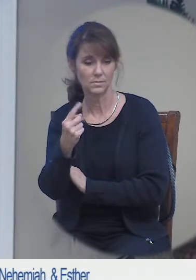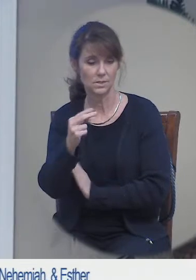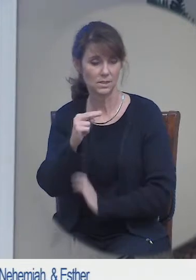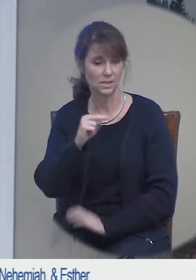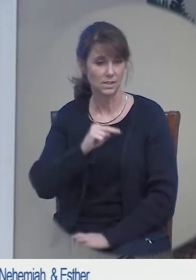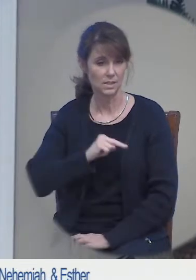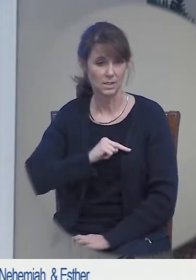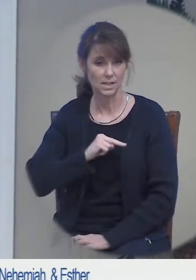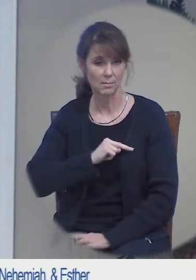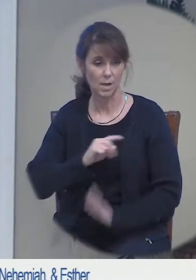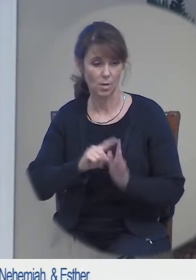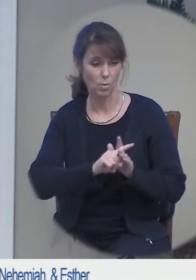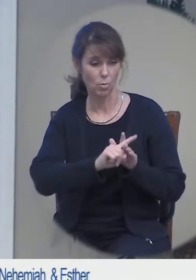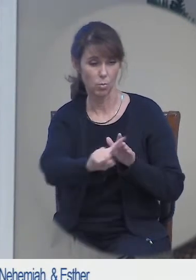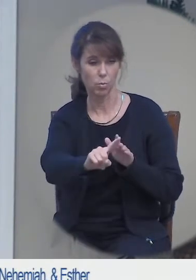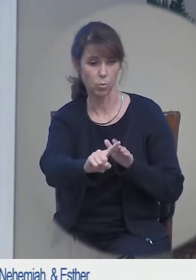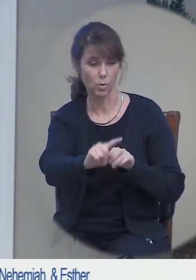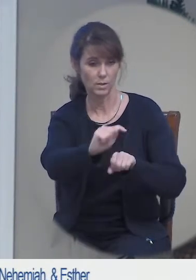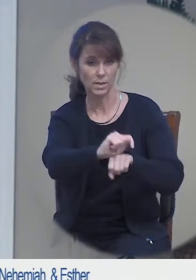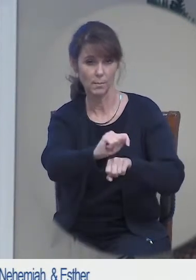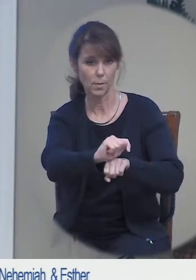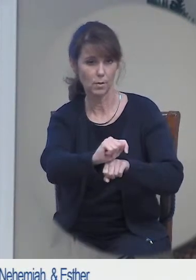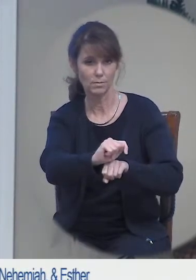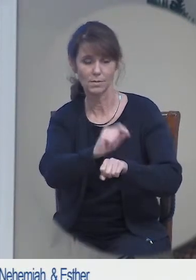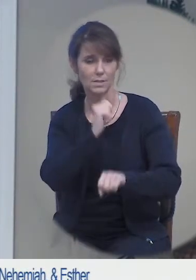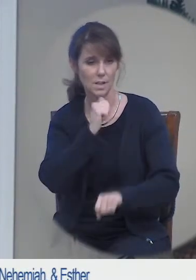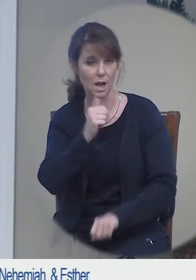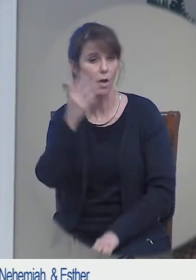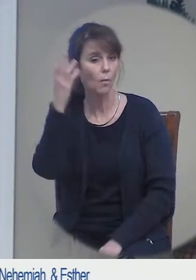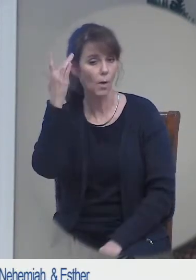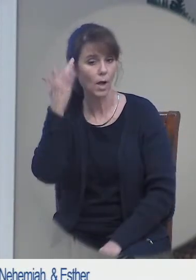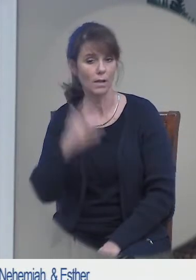to the temple. In verse 11.